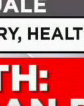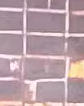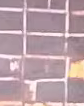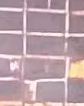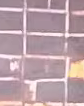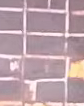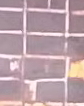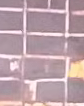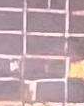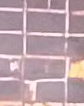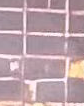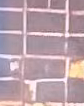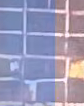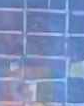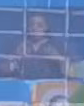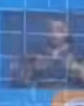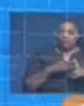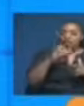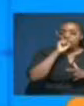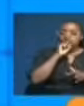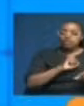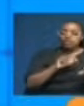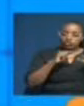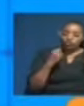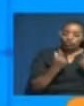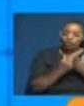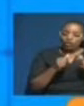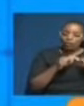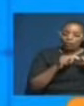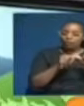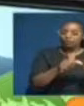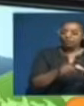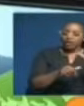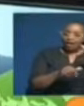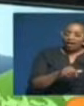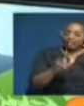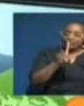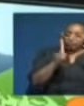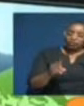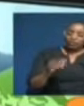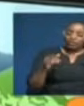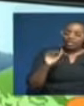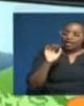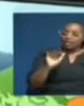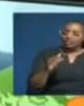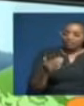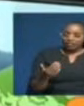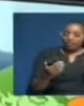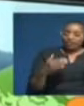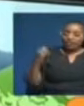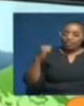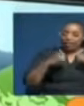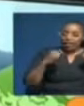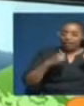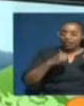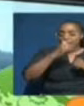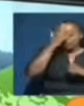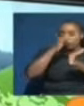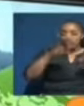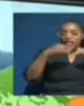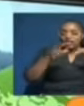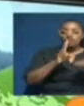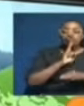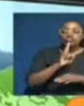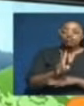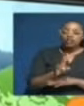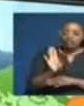you my word on it. Group. Still, Yes. the question is, per this agreement, because they're giving over 200